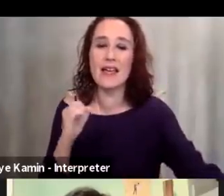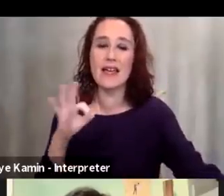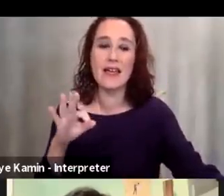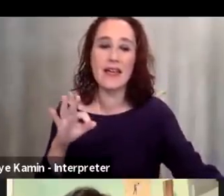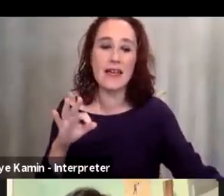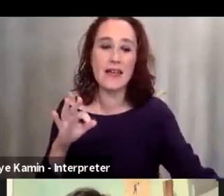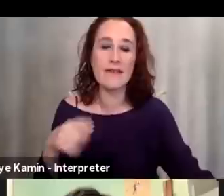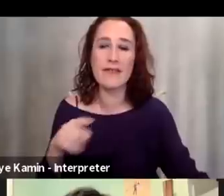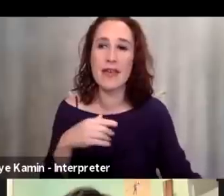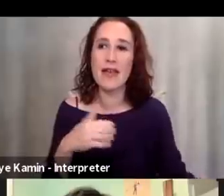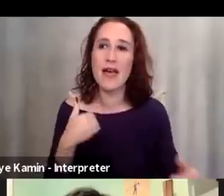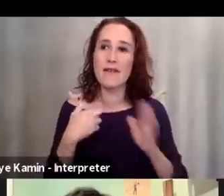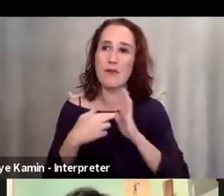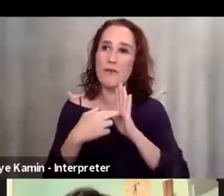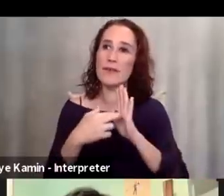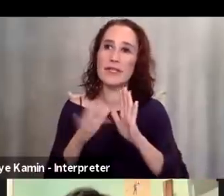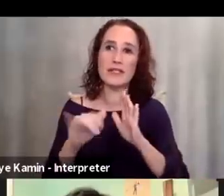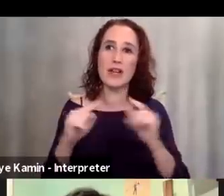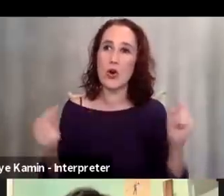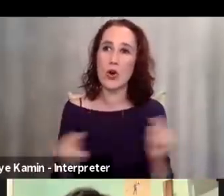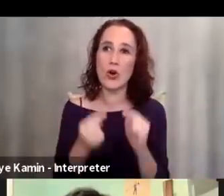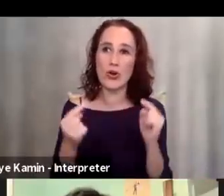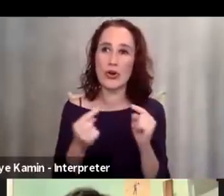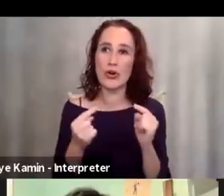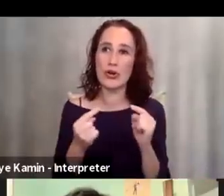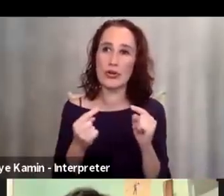harmful representations in them. Because